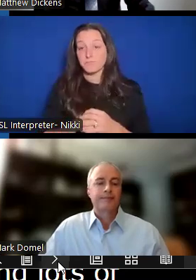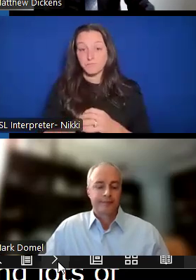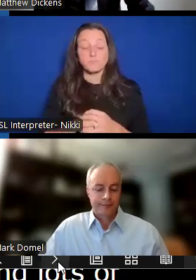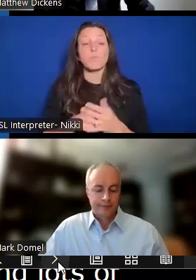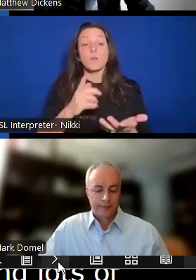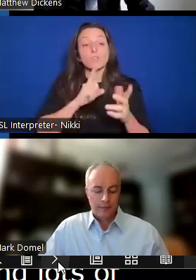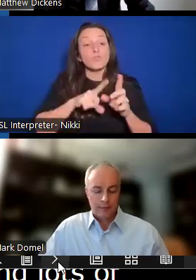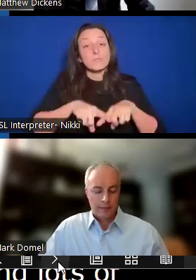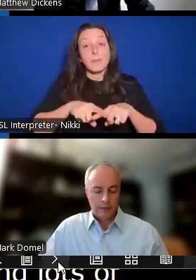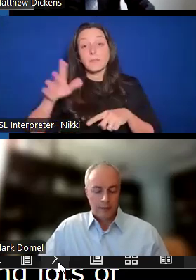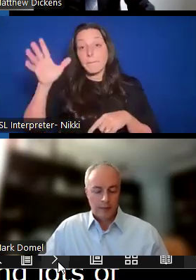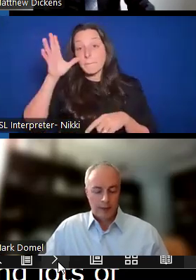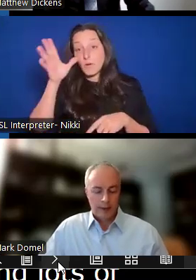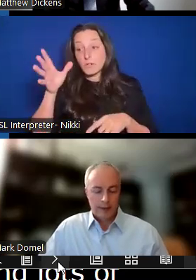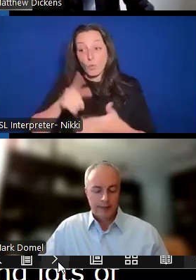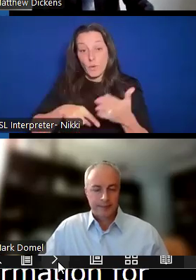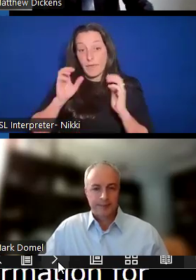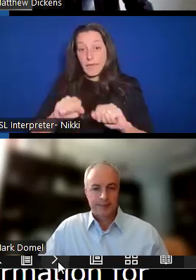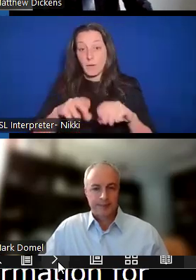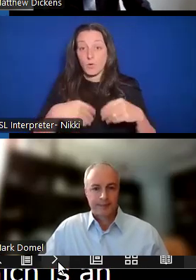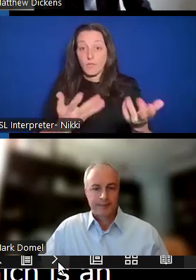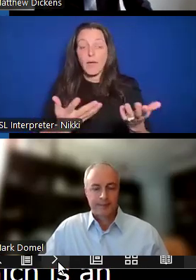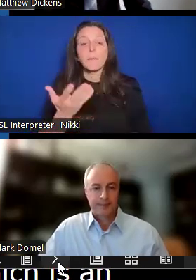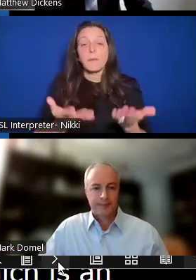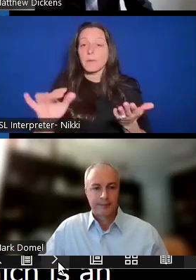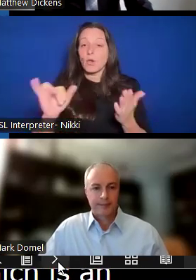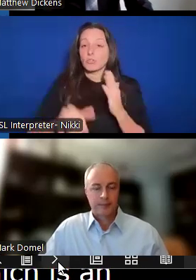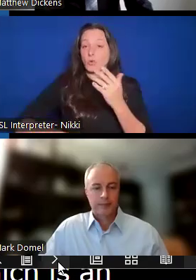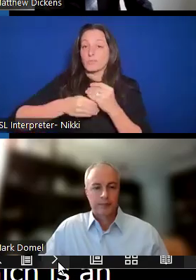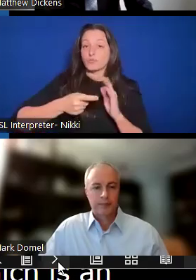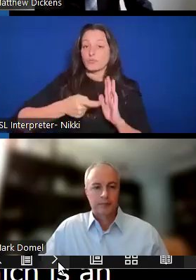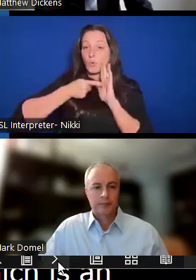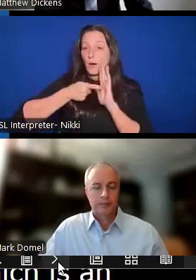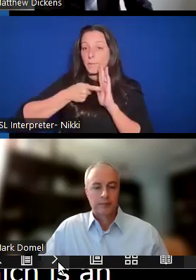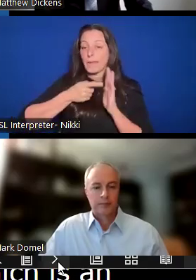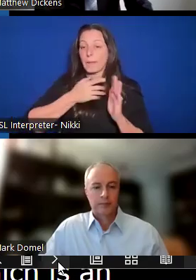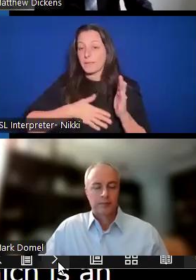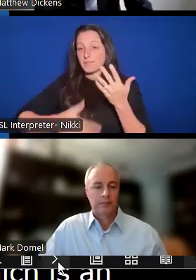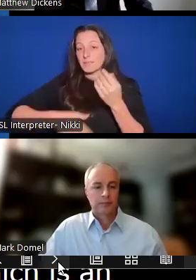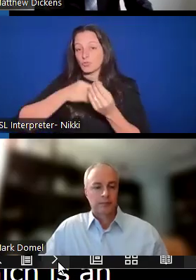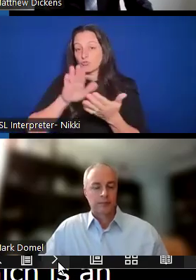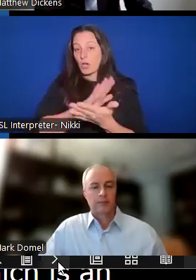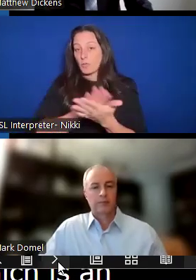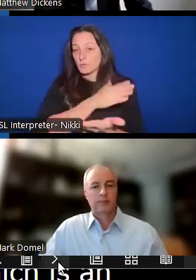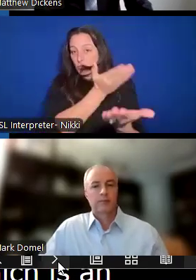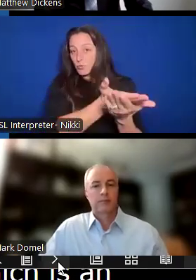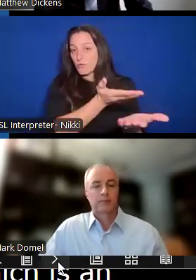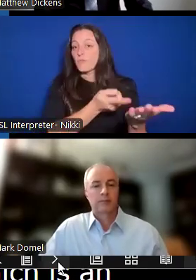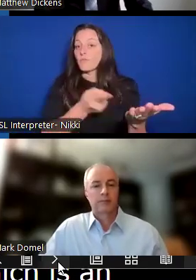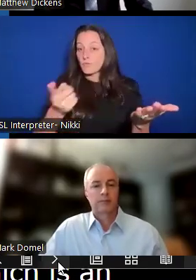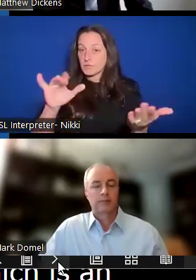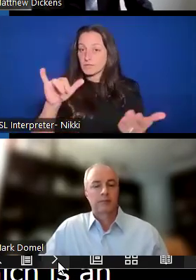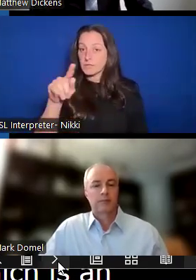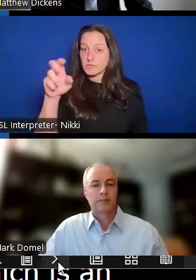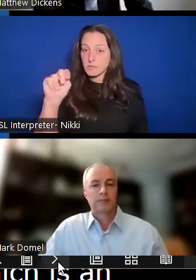Depending on what the parents are able to provide here, they may also be required to provide additional documents to establish their citizenship